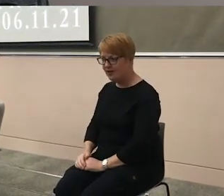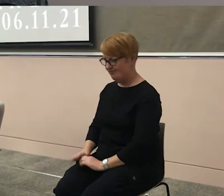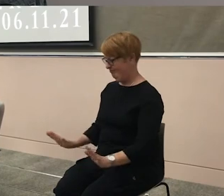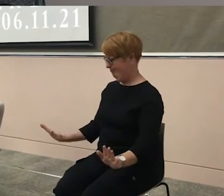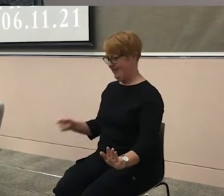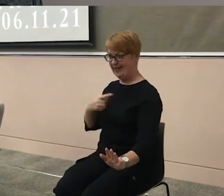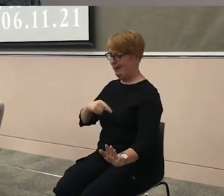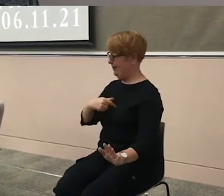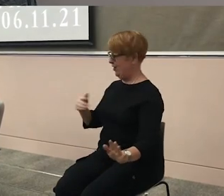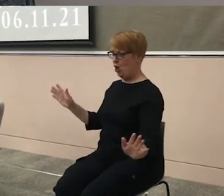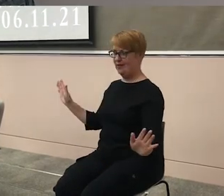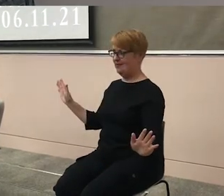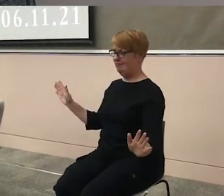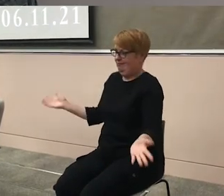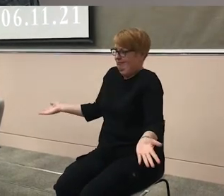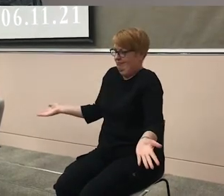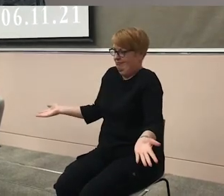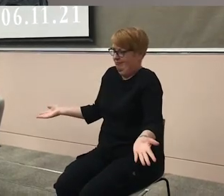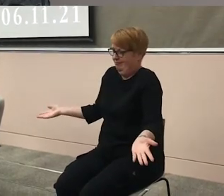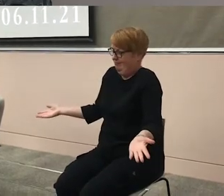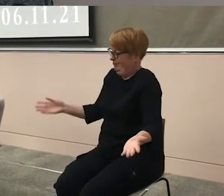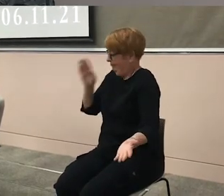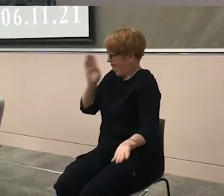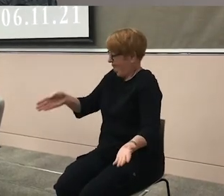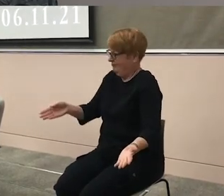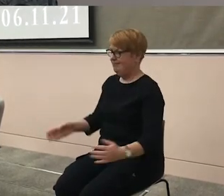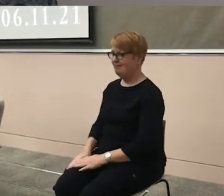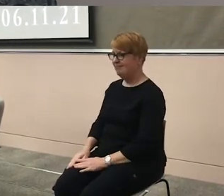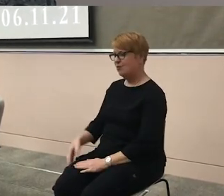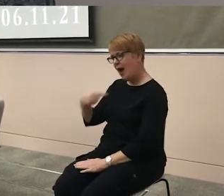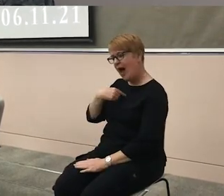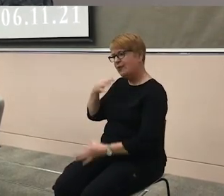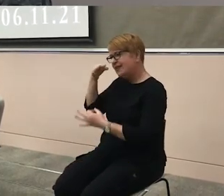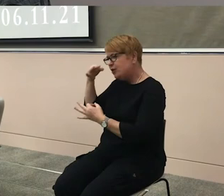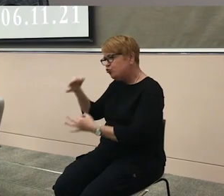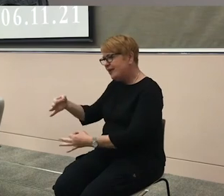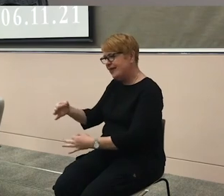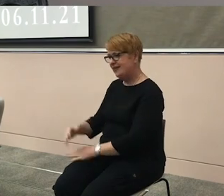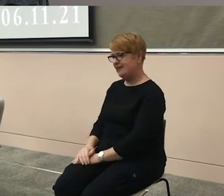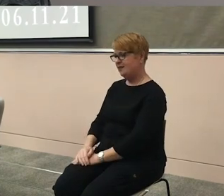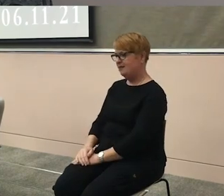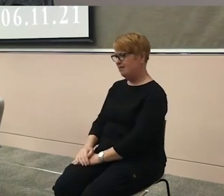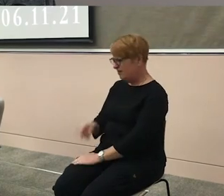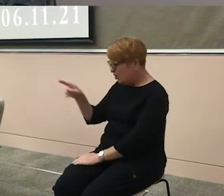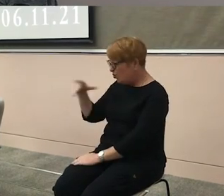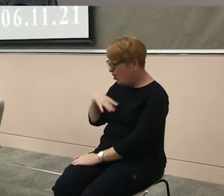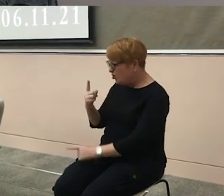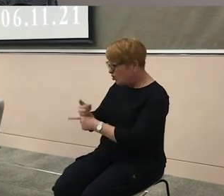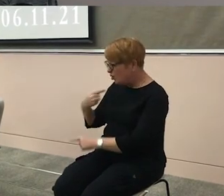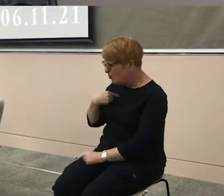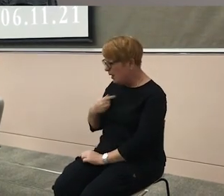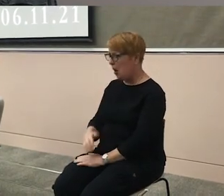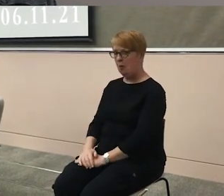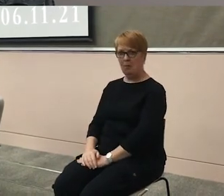honest. I don't know how else to be. So I was just intrigued, and like, oh, somebody wants to talk to me. Mm-hmm. And